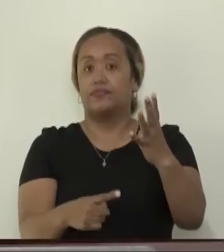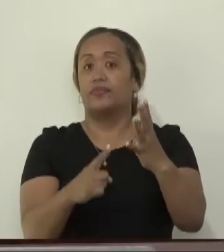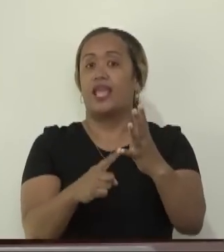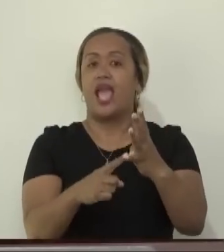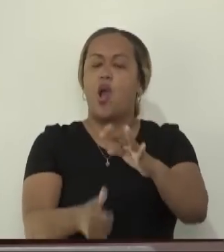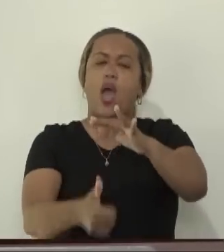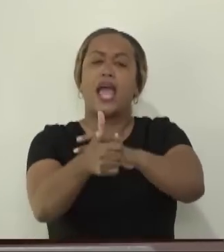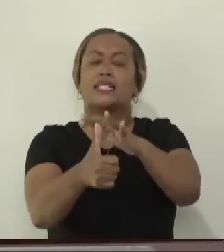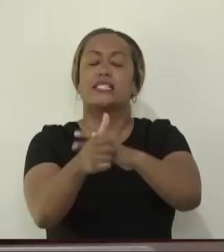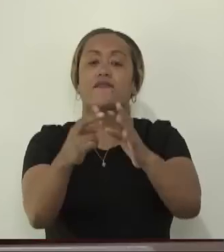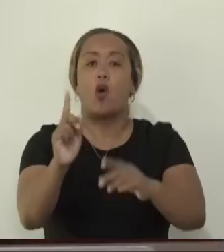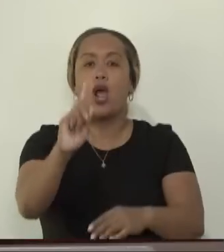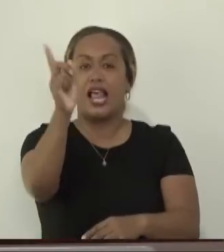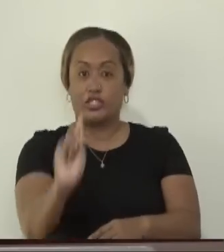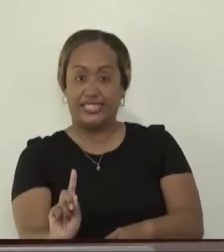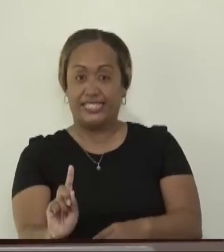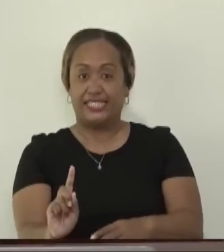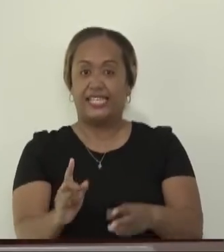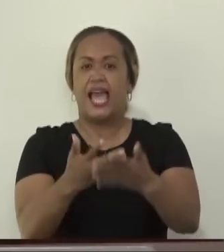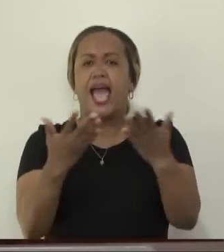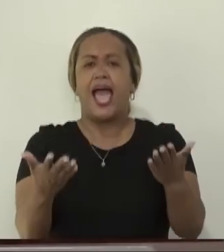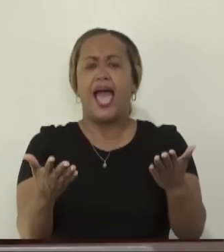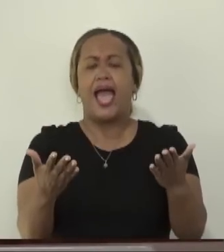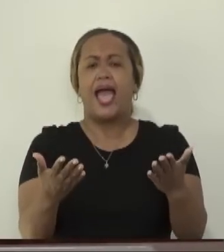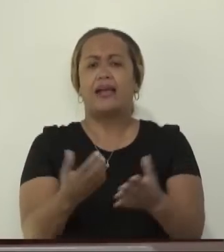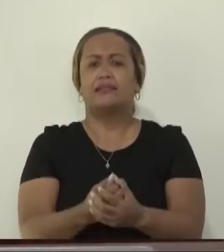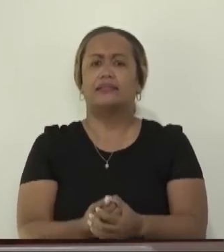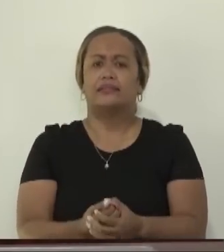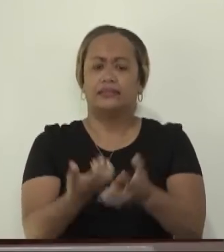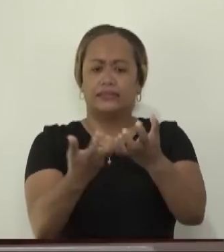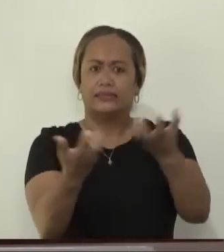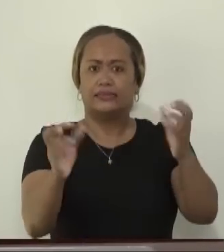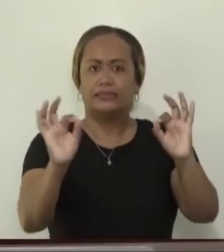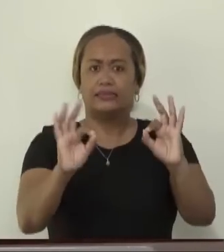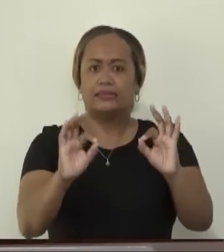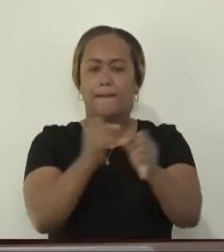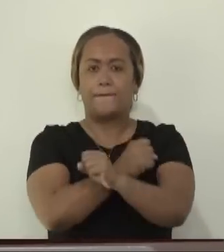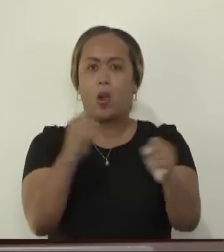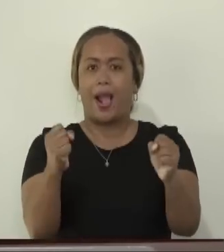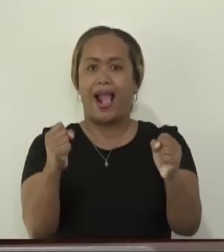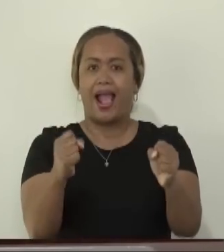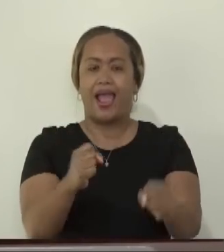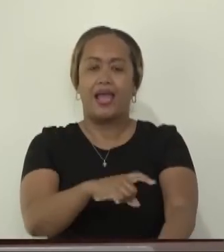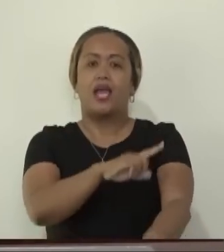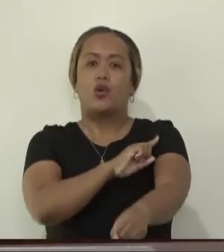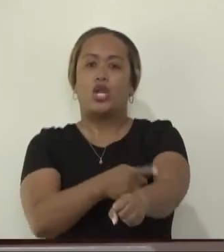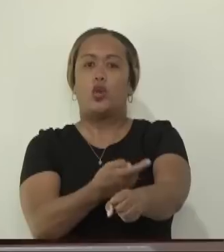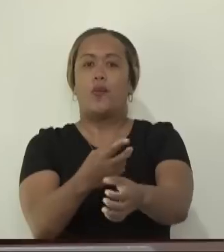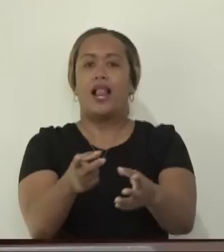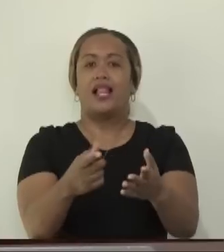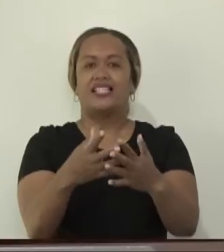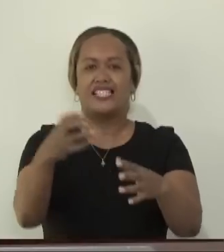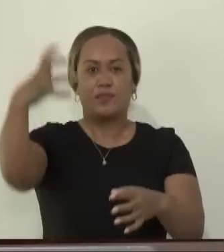for access to electricity, either via the national grid or supply of renewable energy like